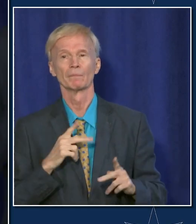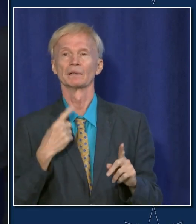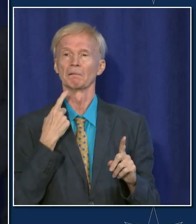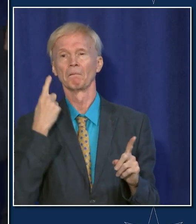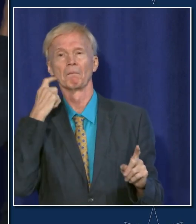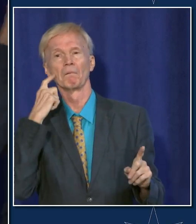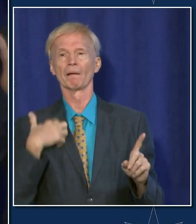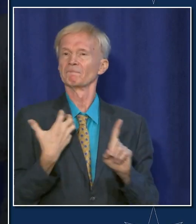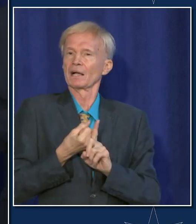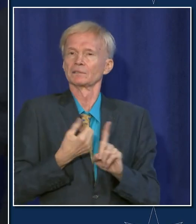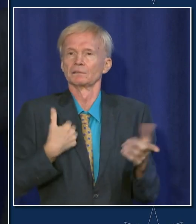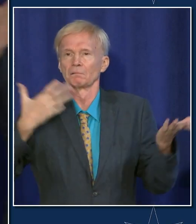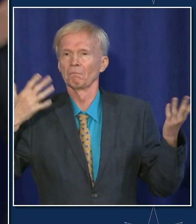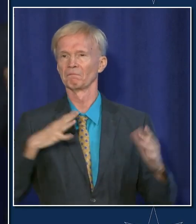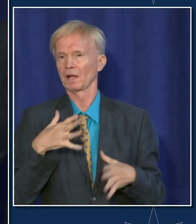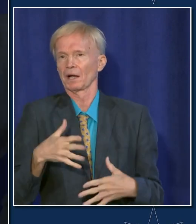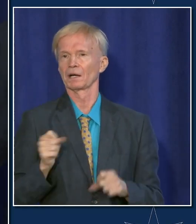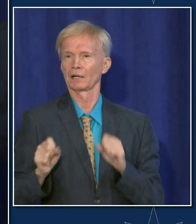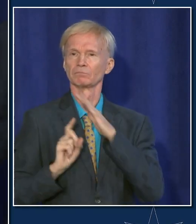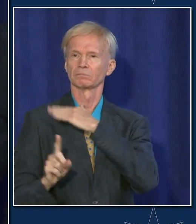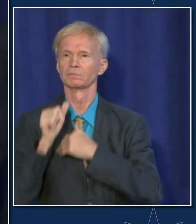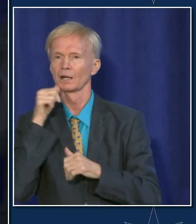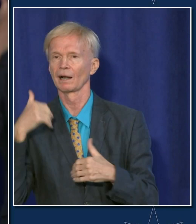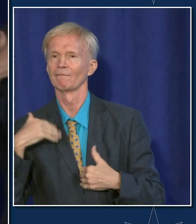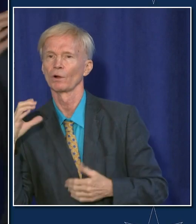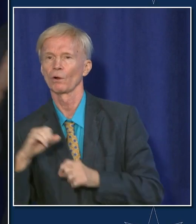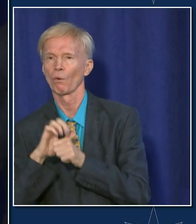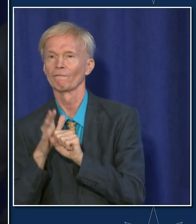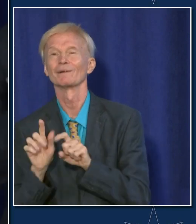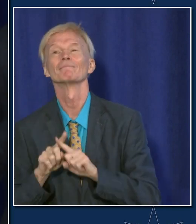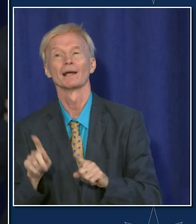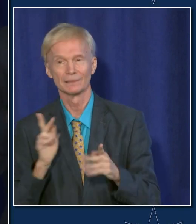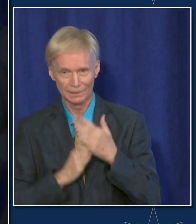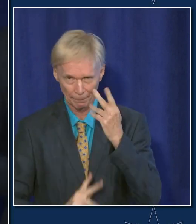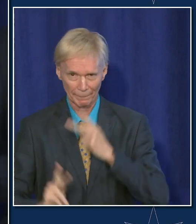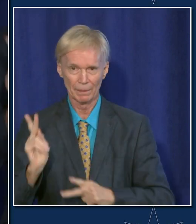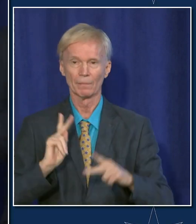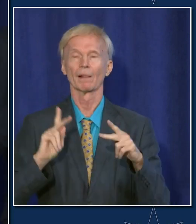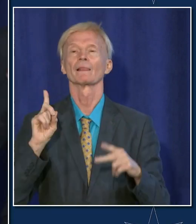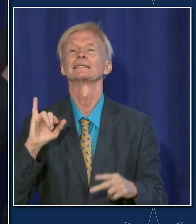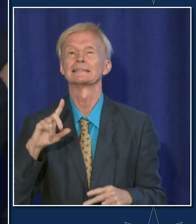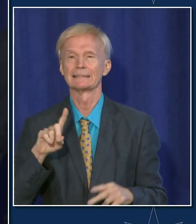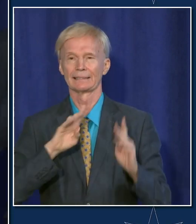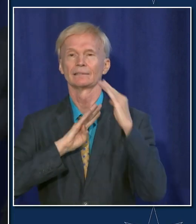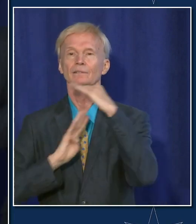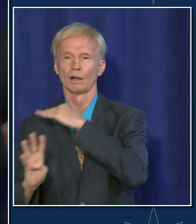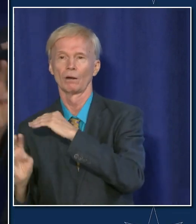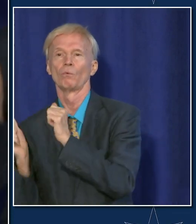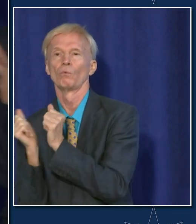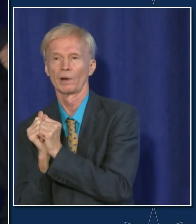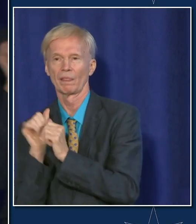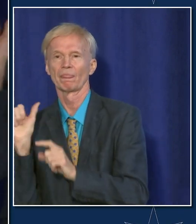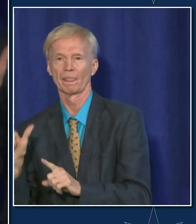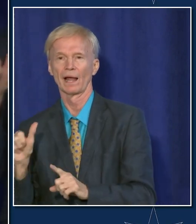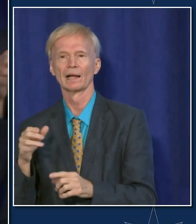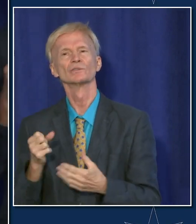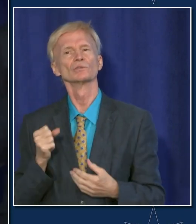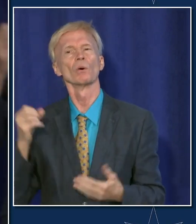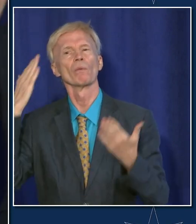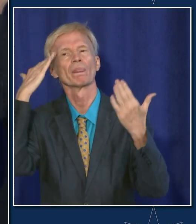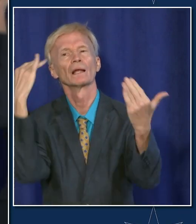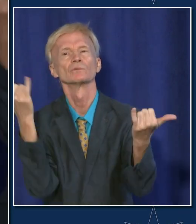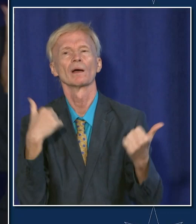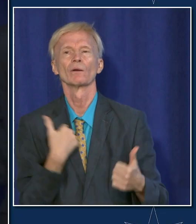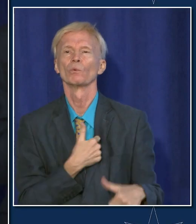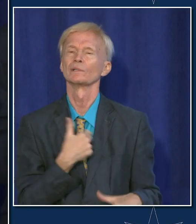and therefore assume they didn't have COVID, but we did have some folks attending with events, which is why we work to try to pair, if